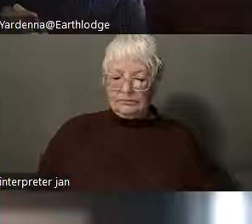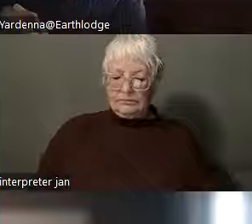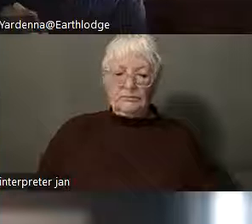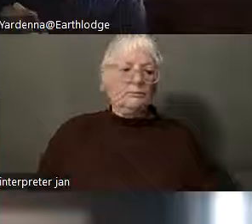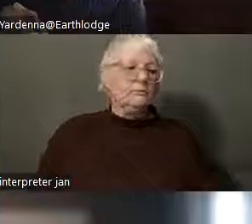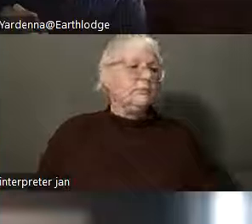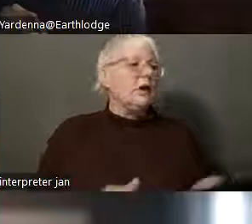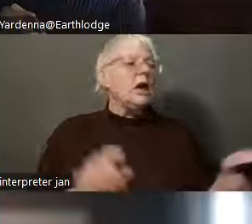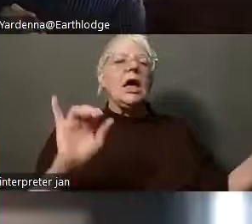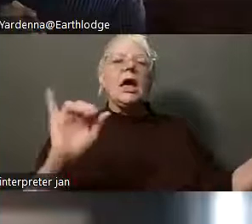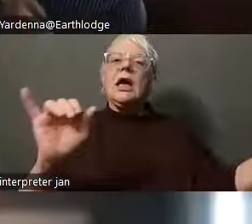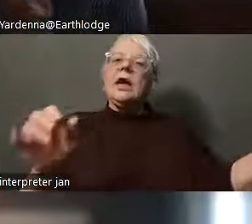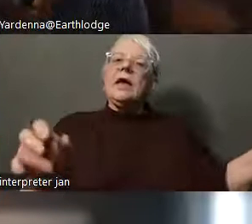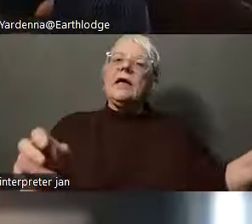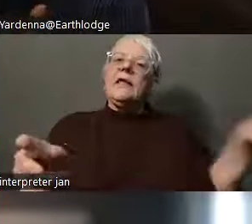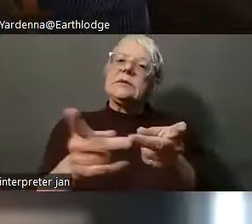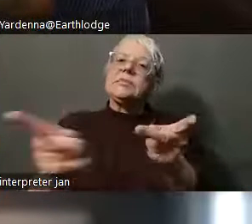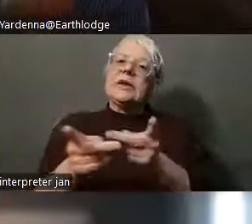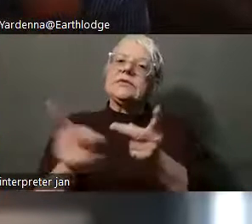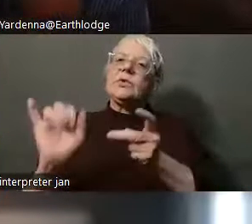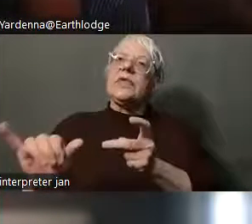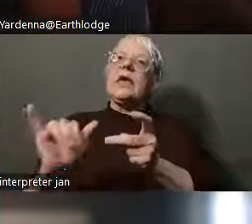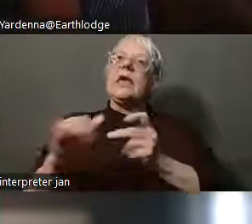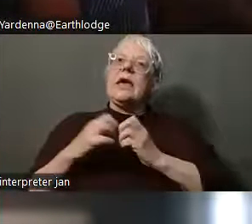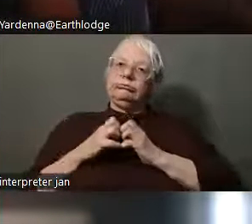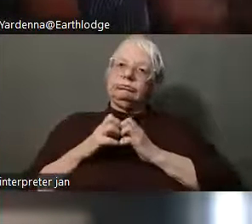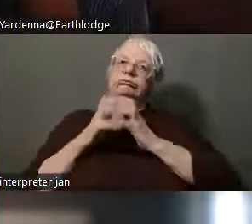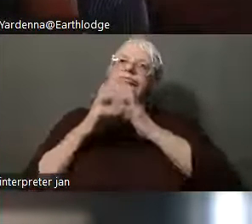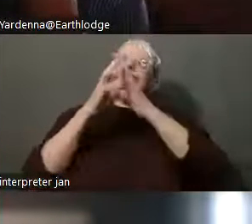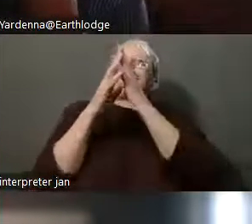minds, even if they lived up the street.